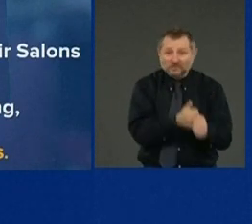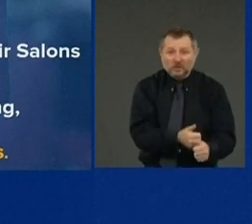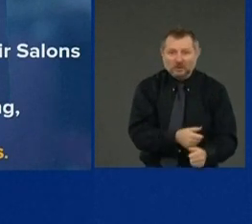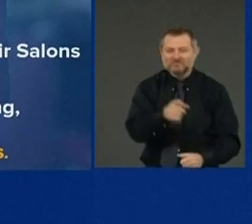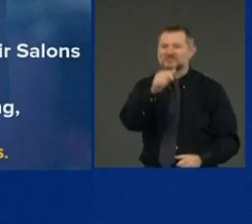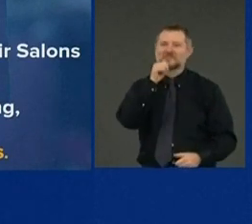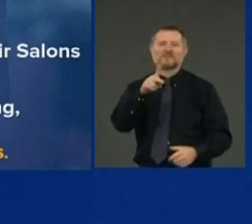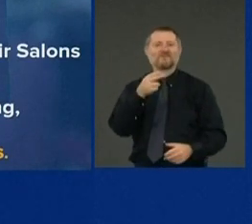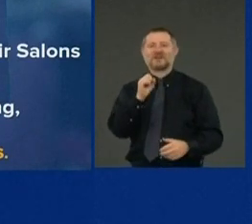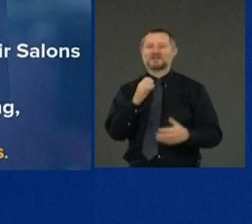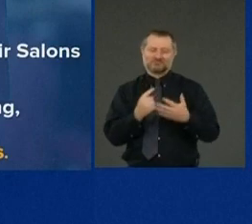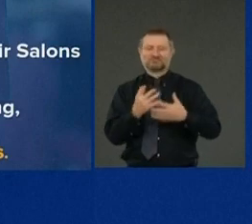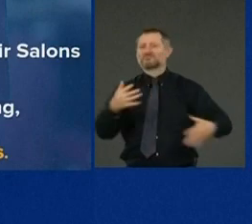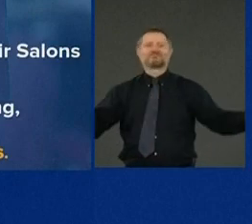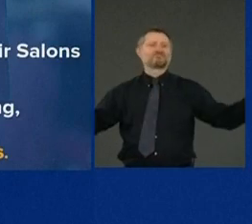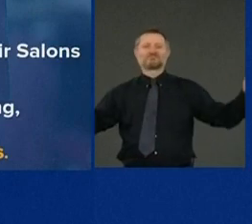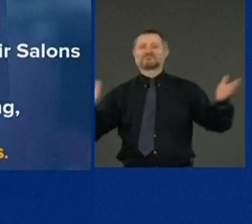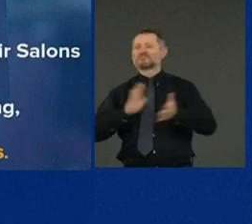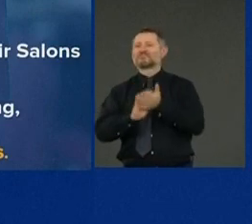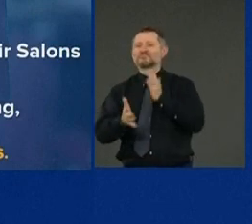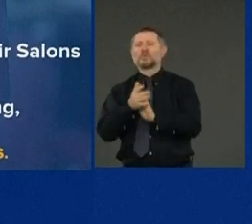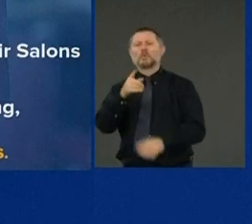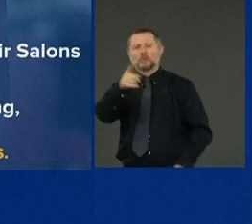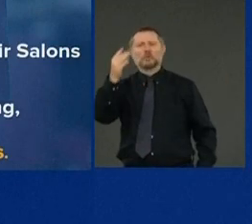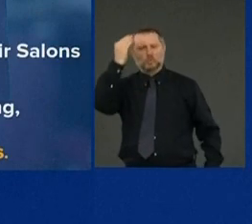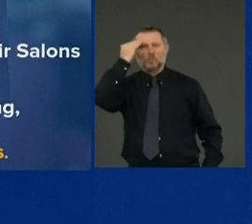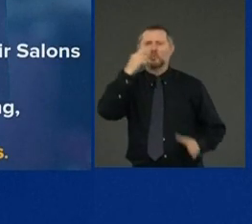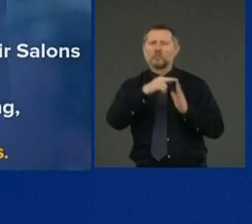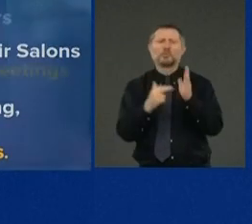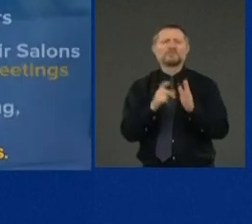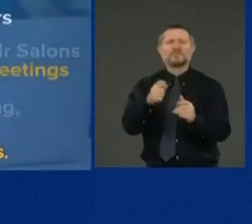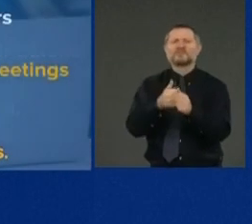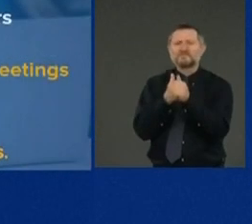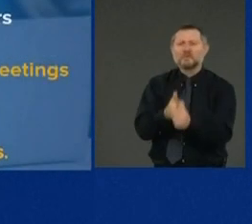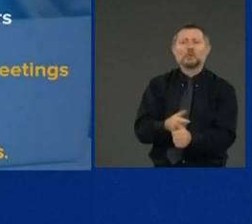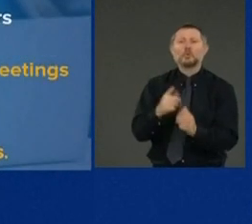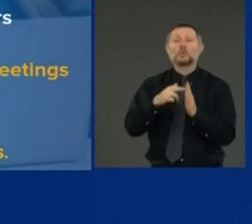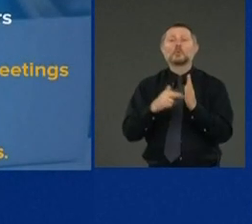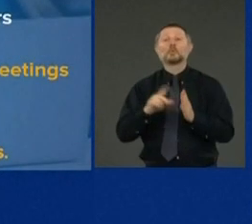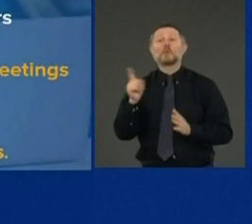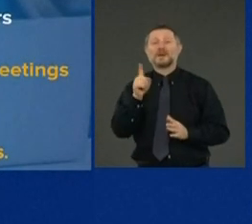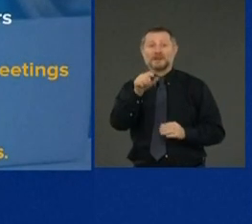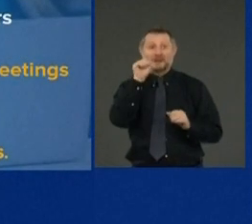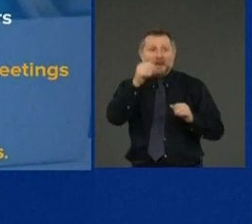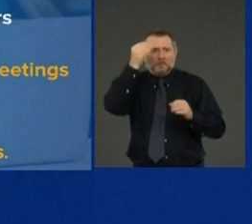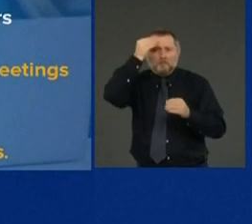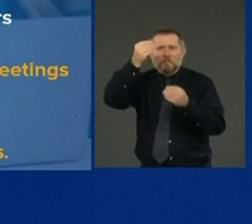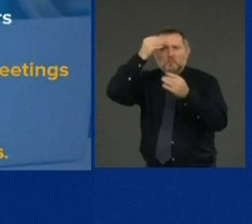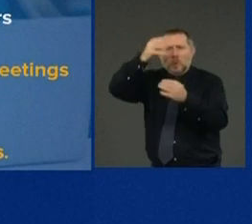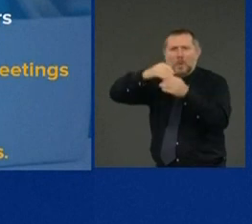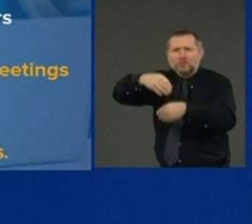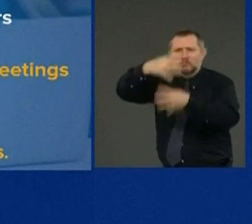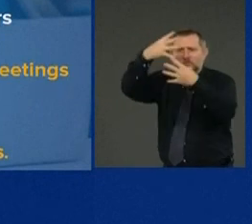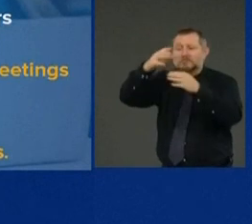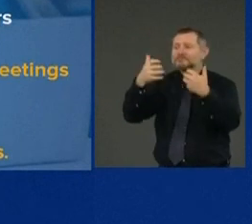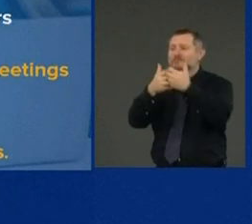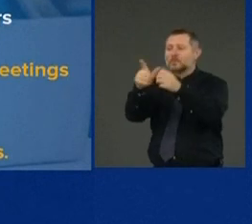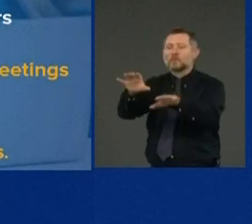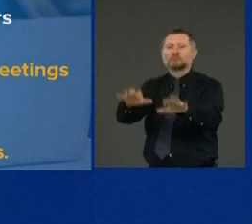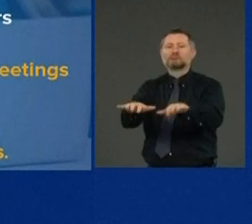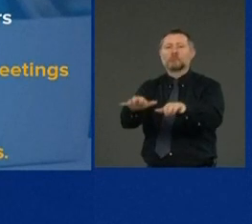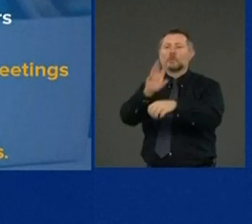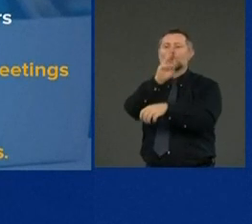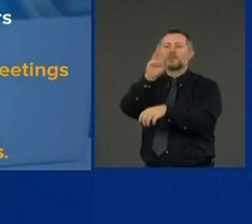and they have to follow the rules. They are on the website, but they're specific for specific businesses. There's